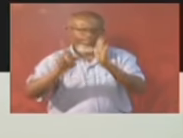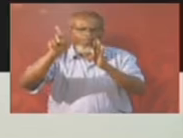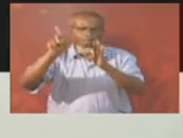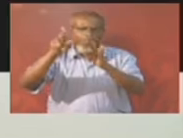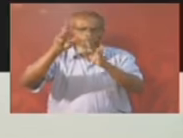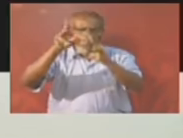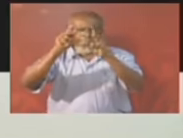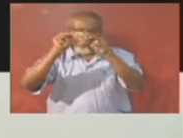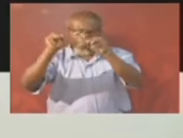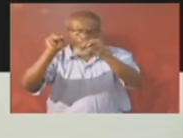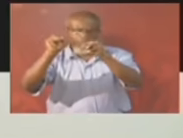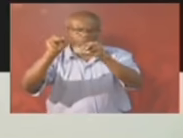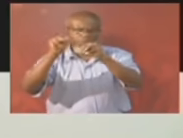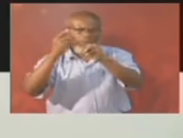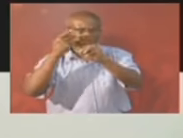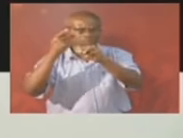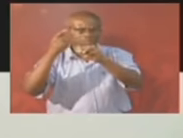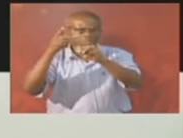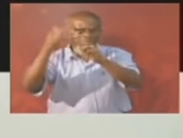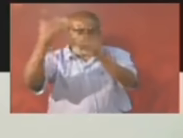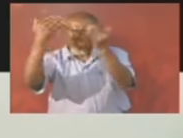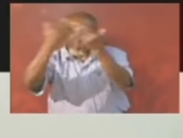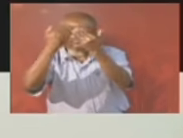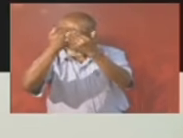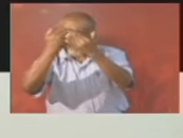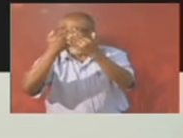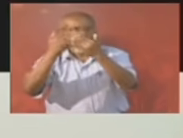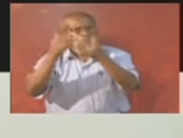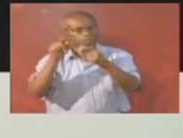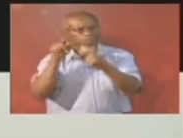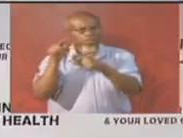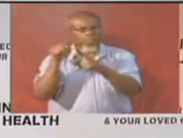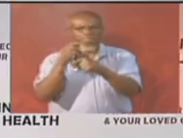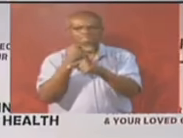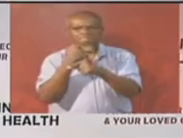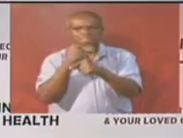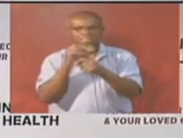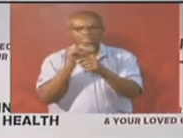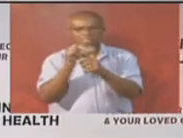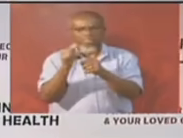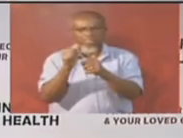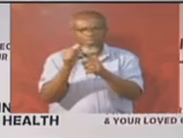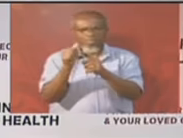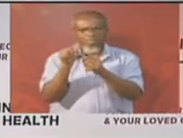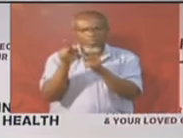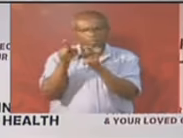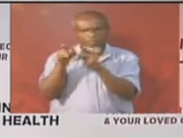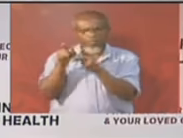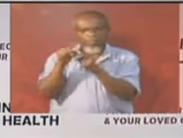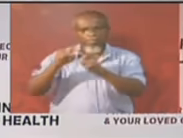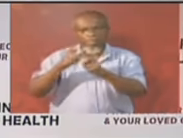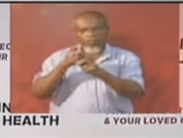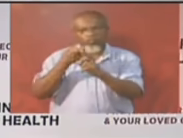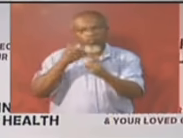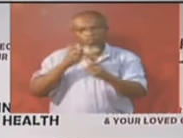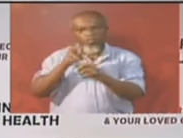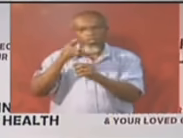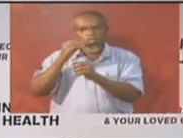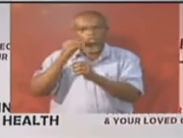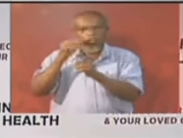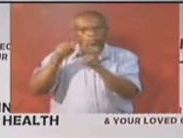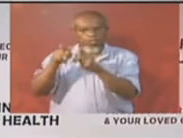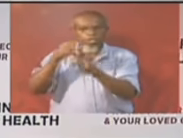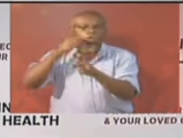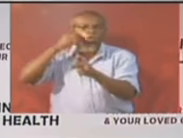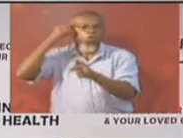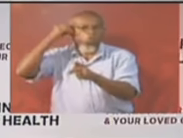to the person's home. Can we have some clarity on that, please? Thank you. Okay, thank you. So with respect to the